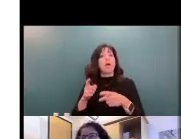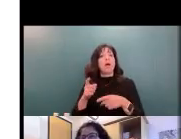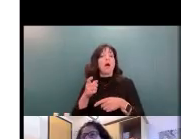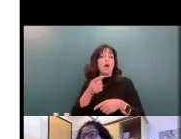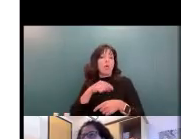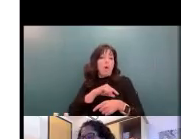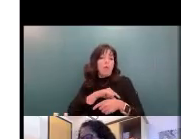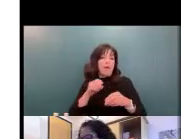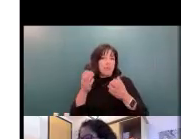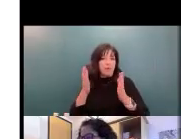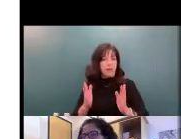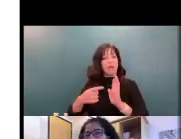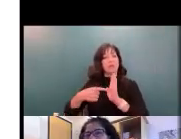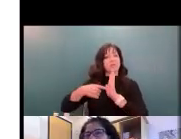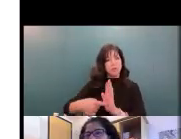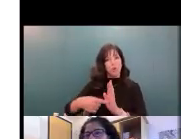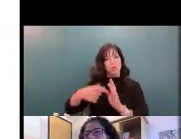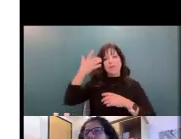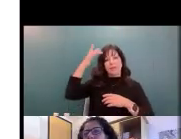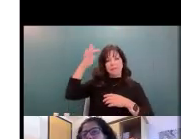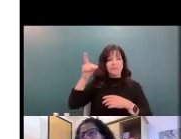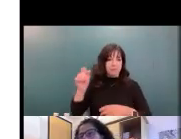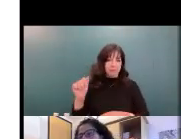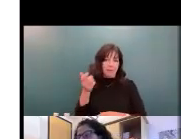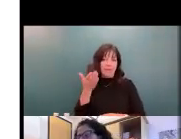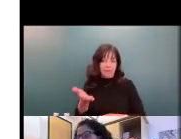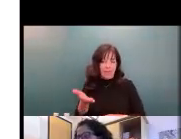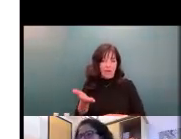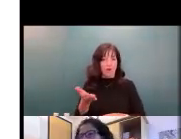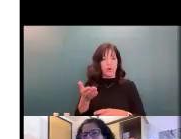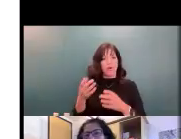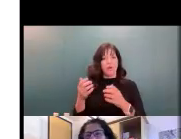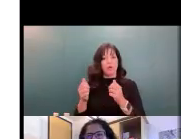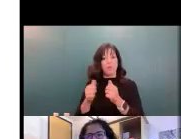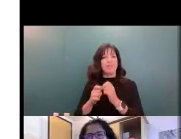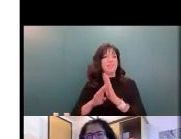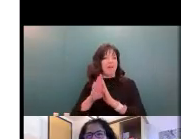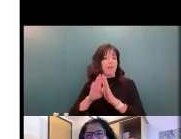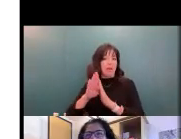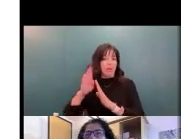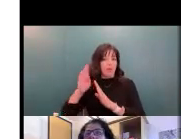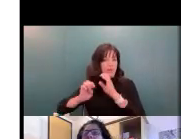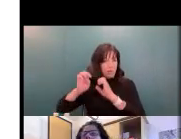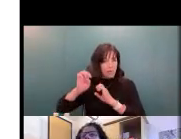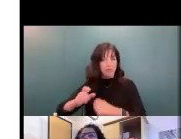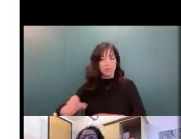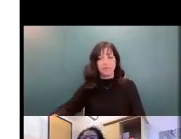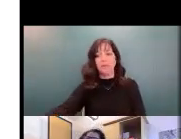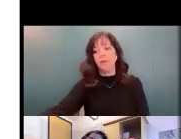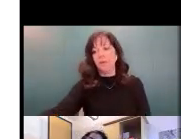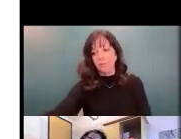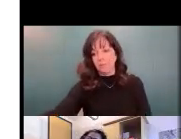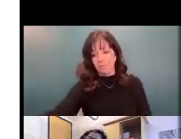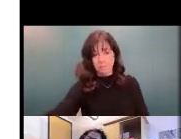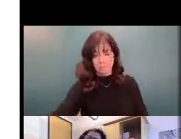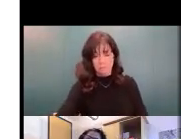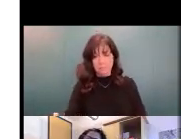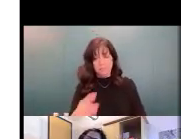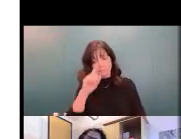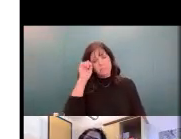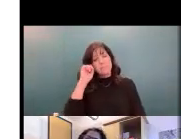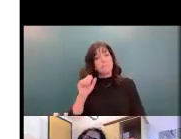that indicates intellectual disability in a developmental evaluation. All right,